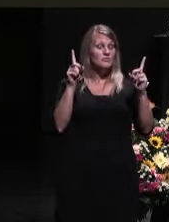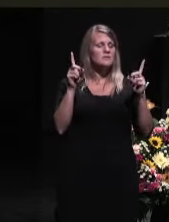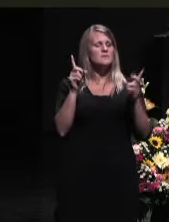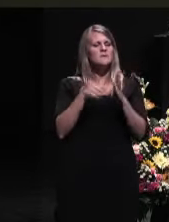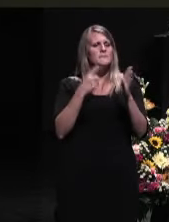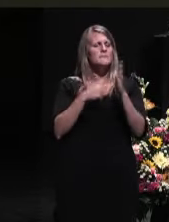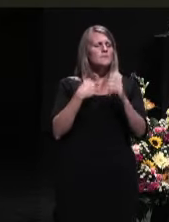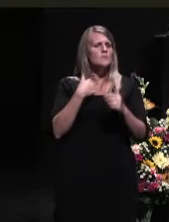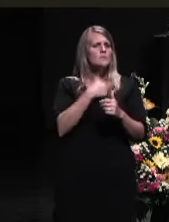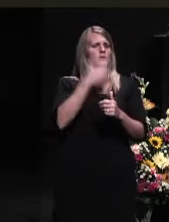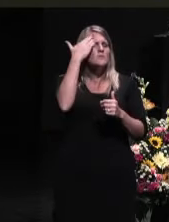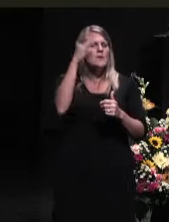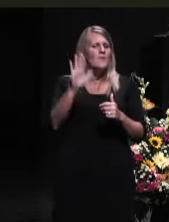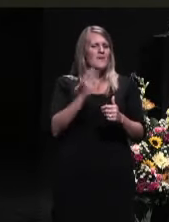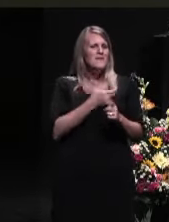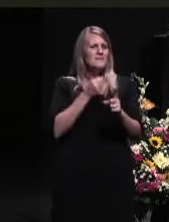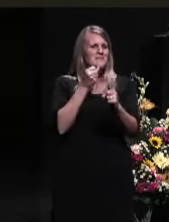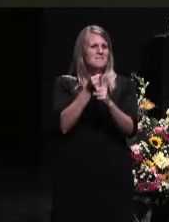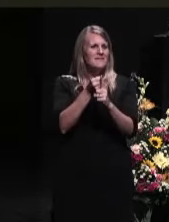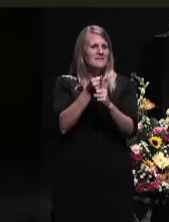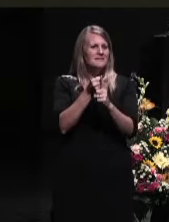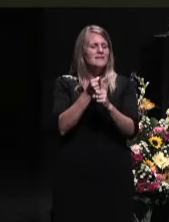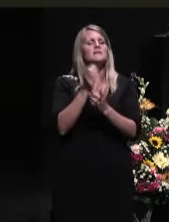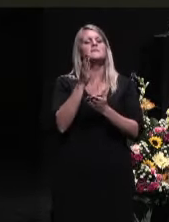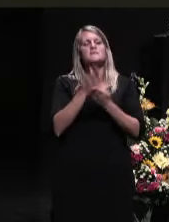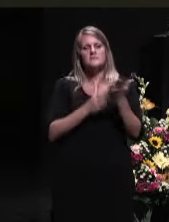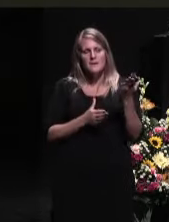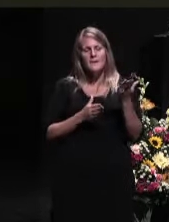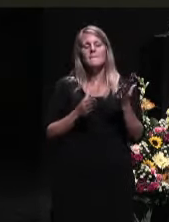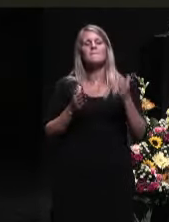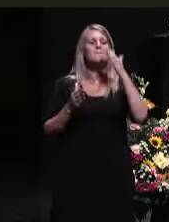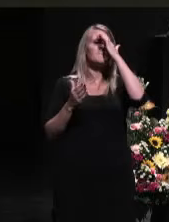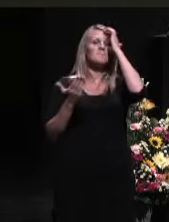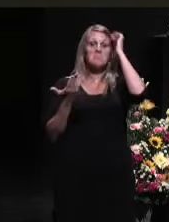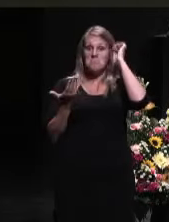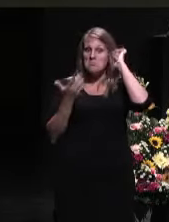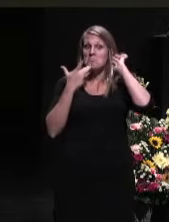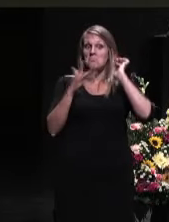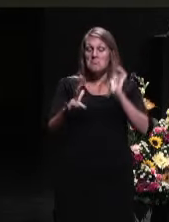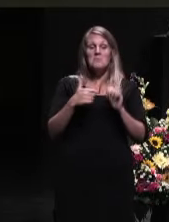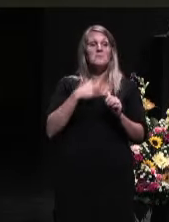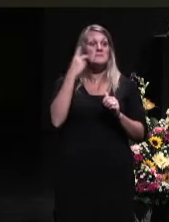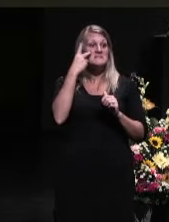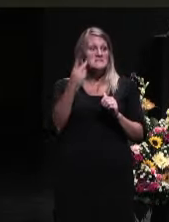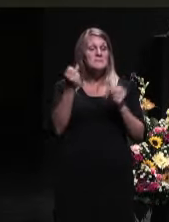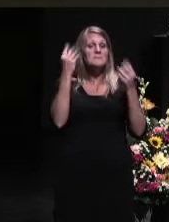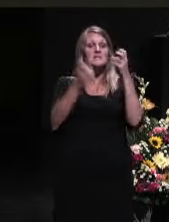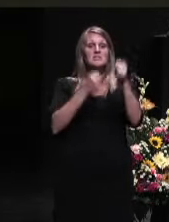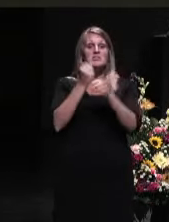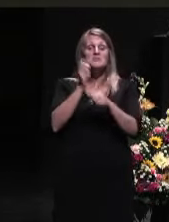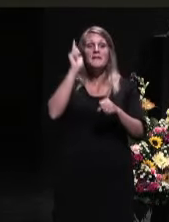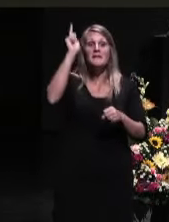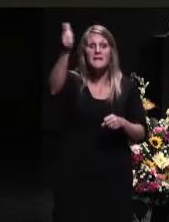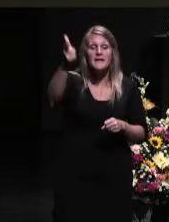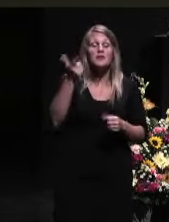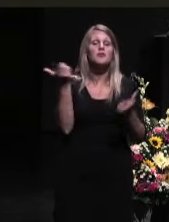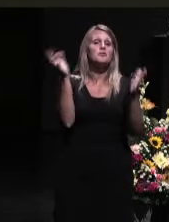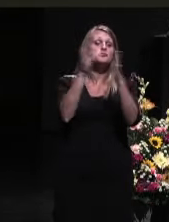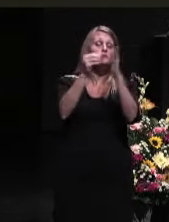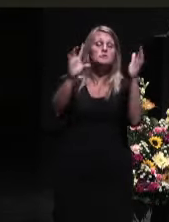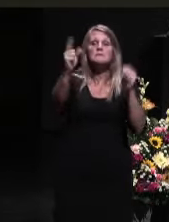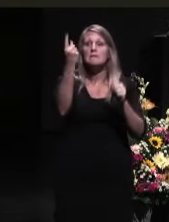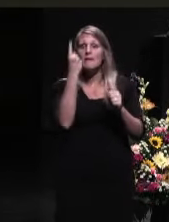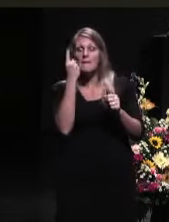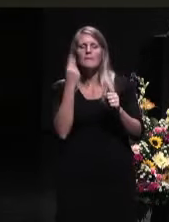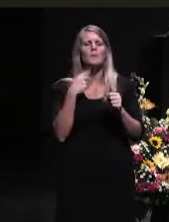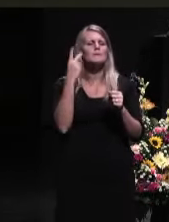impact. Many of us are very fortunate because we see that years later. We see that as alumni. We see that when we interact with students in the employment or